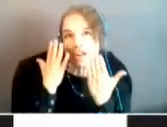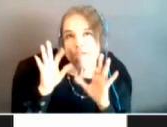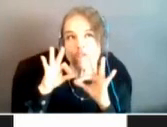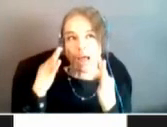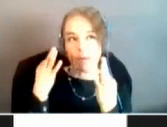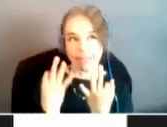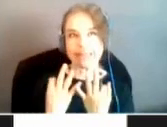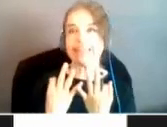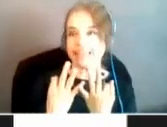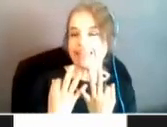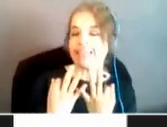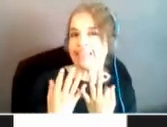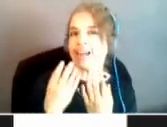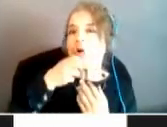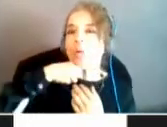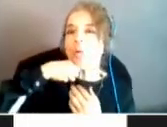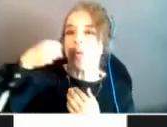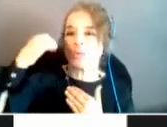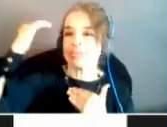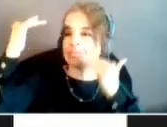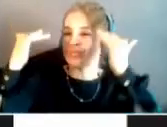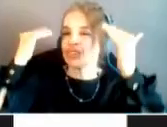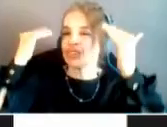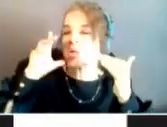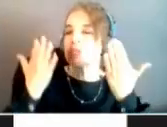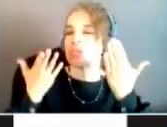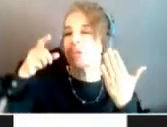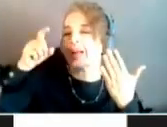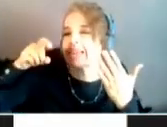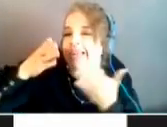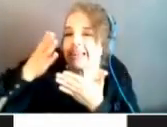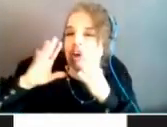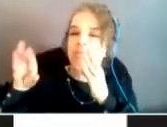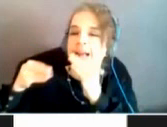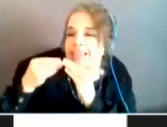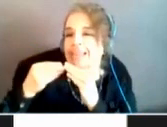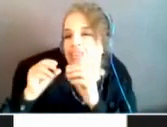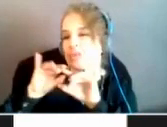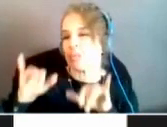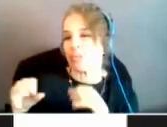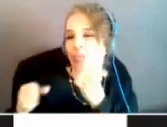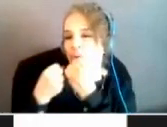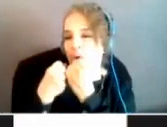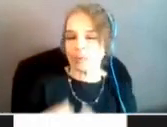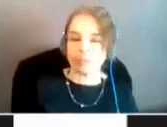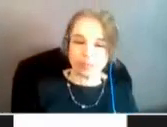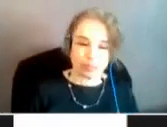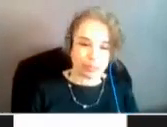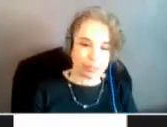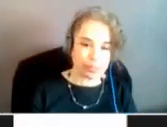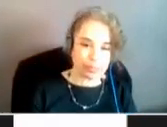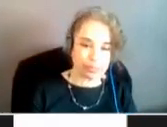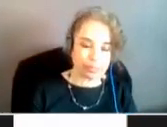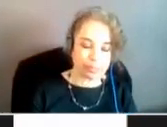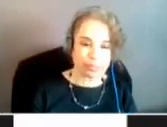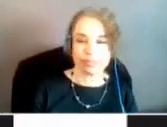families, for older adults who may need some additional support. So although this